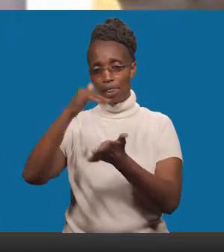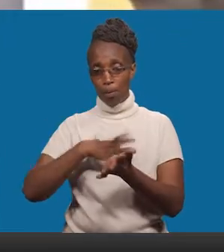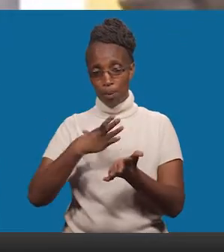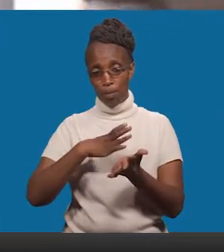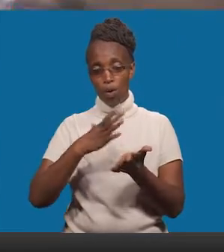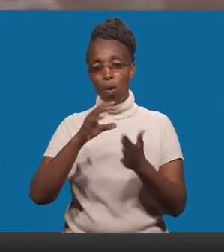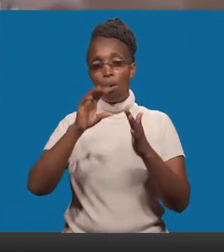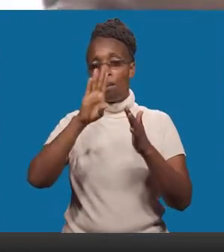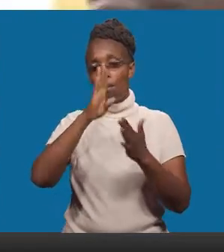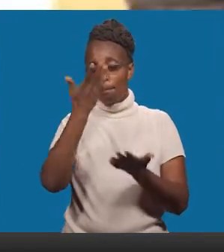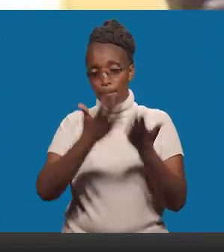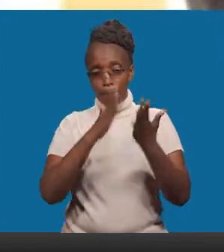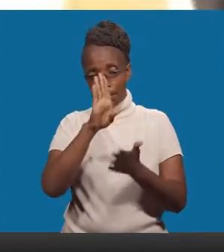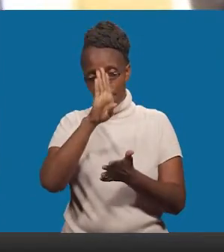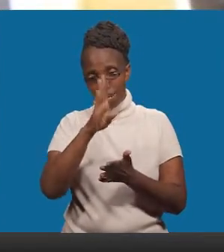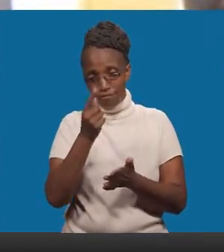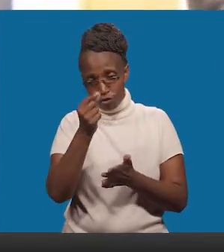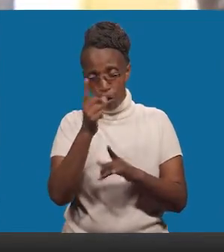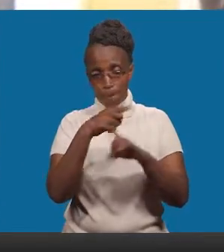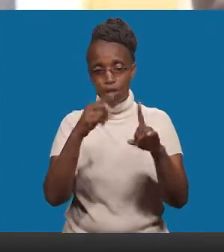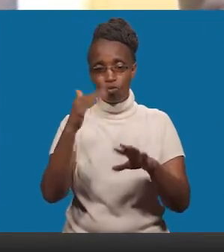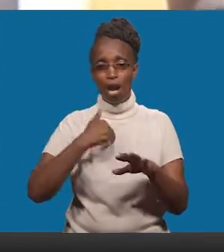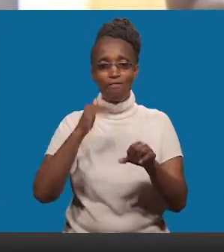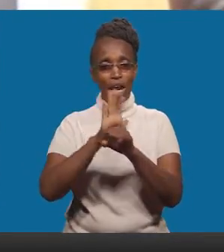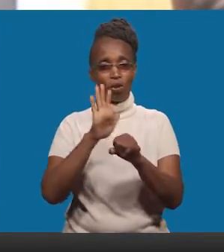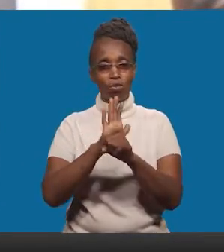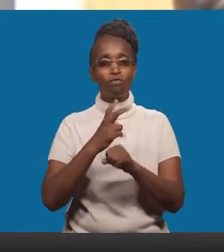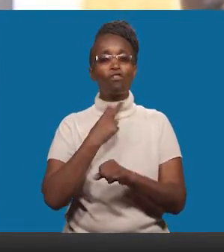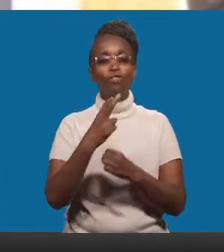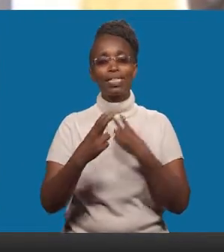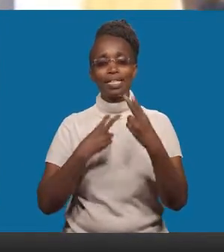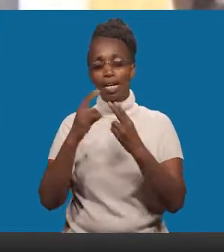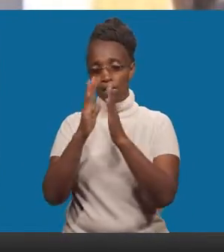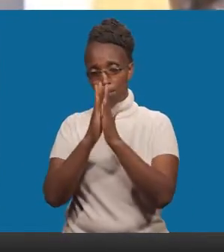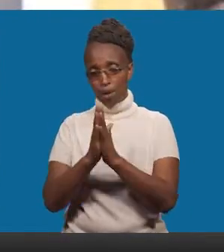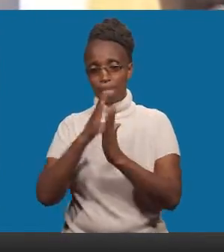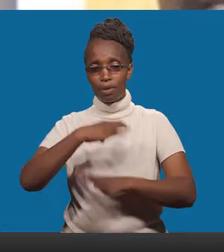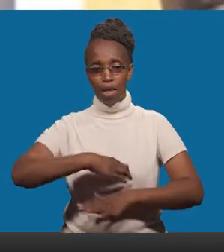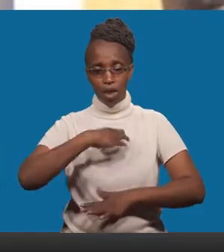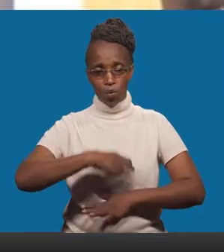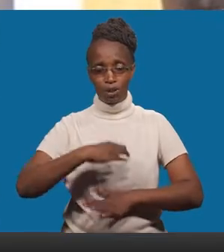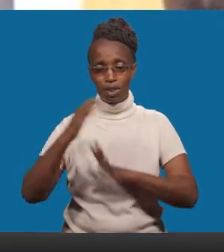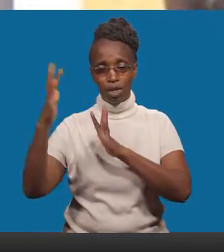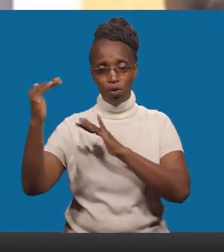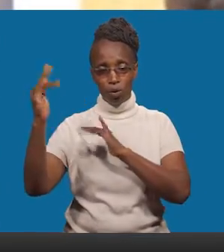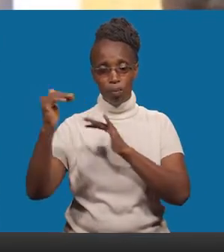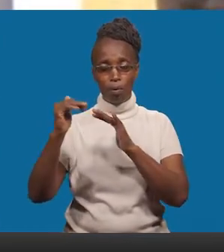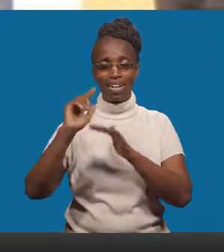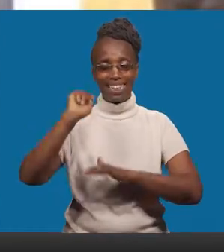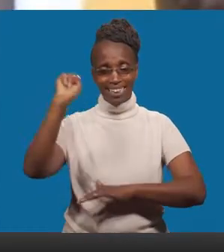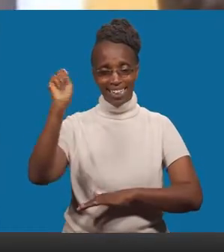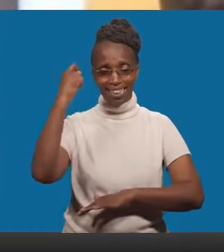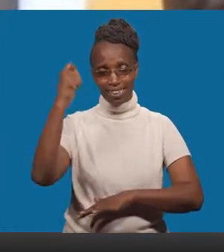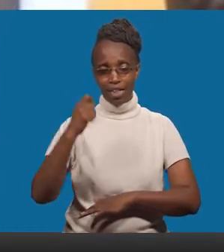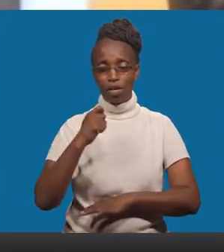of farmers. We may be few, but the voices that are behind us, the prayers that are behind us, the wishes and